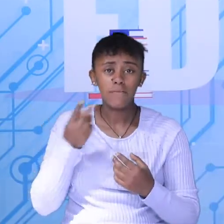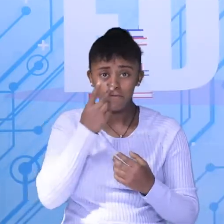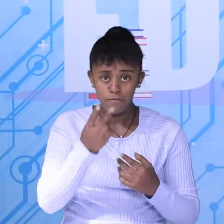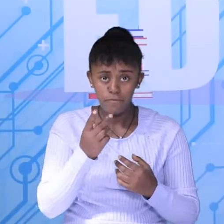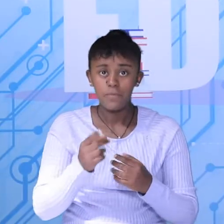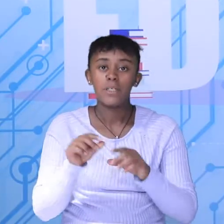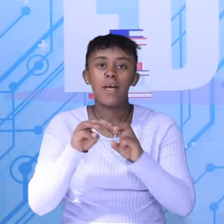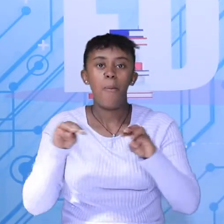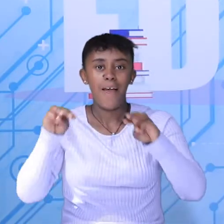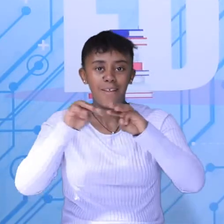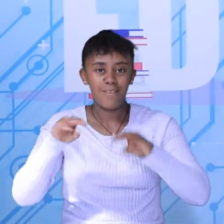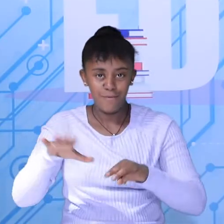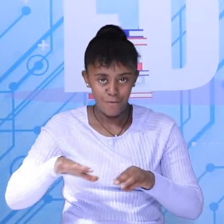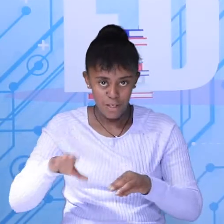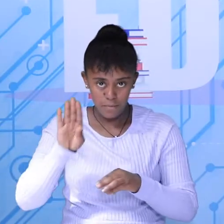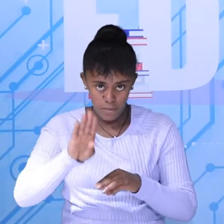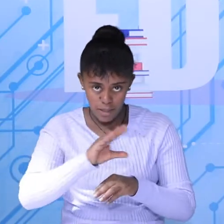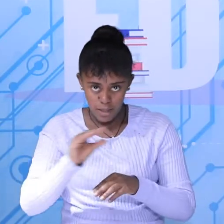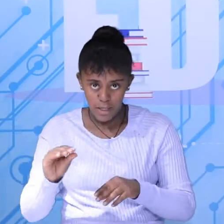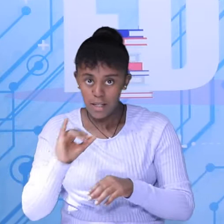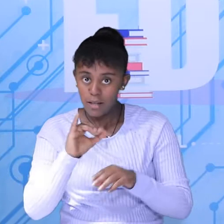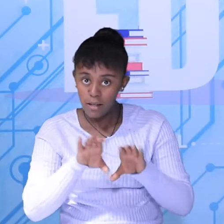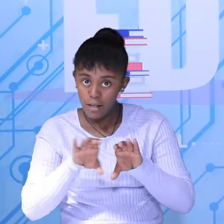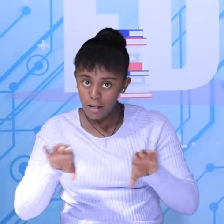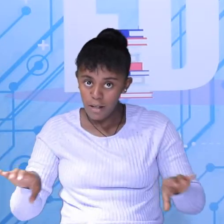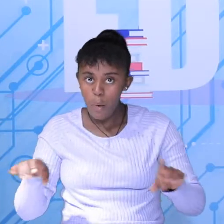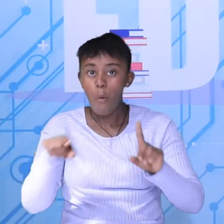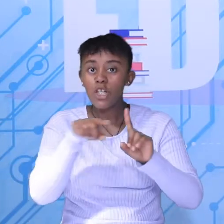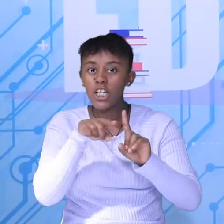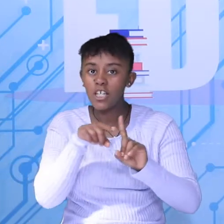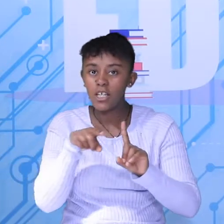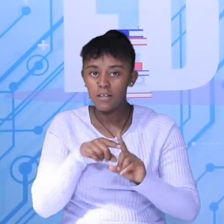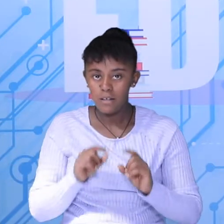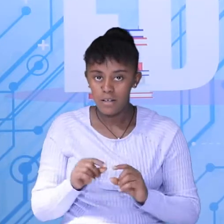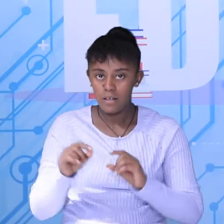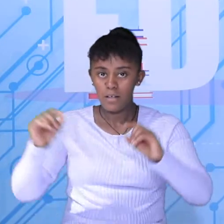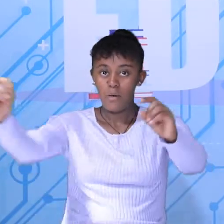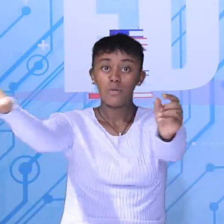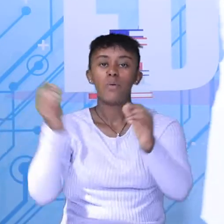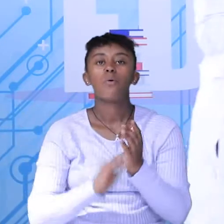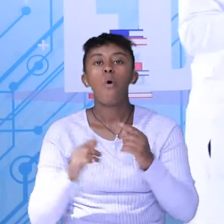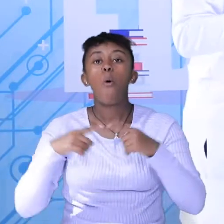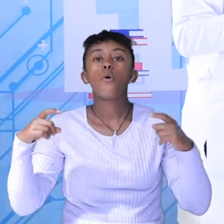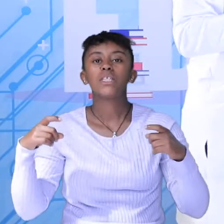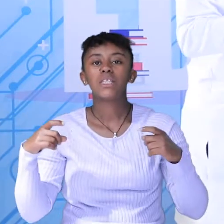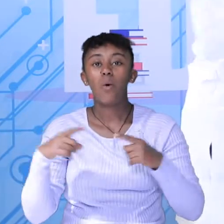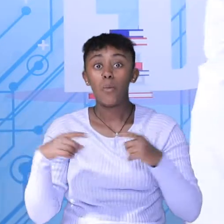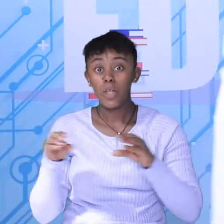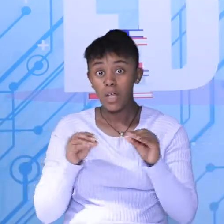the magnetic field and the current are acting oppositely. When they are acting oppositely, the angle